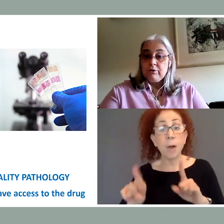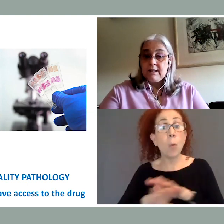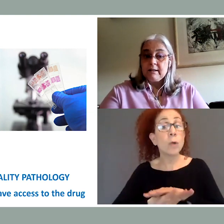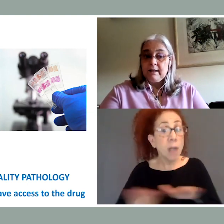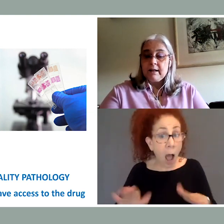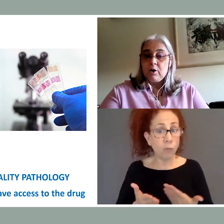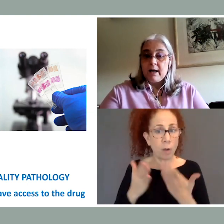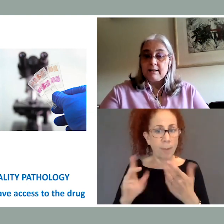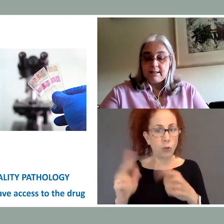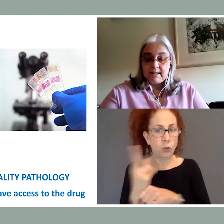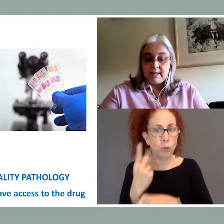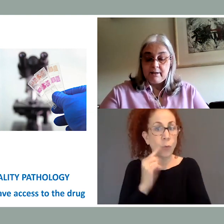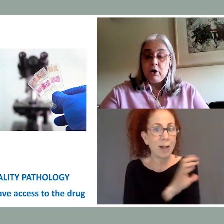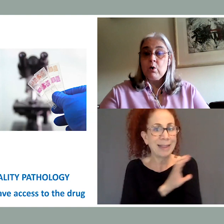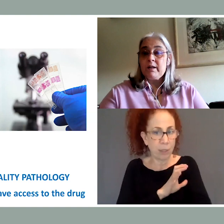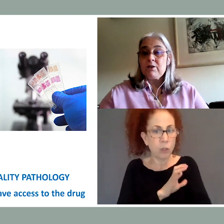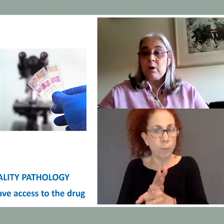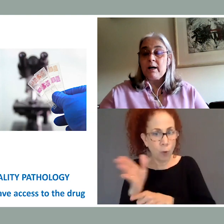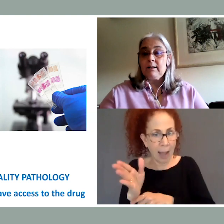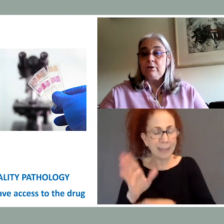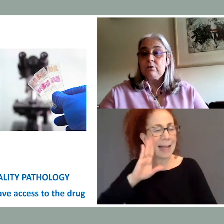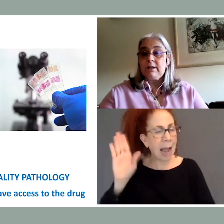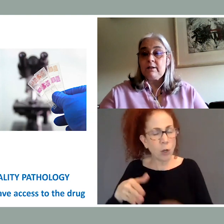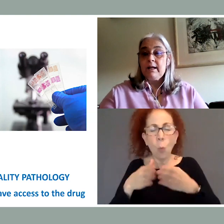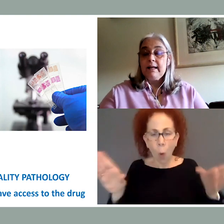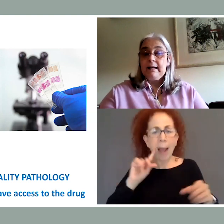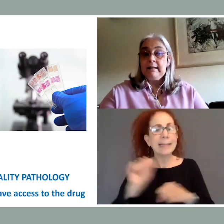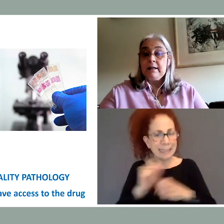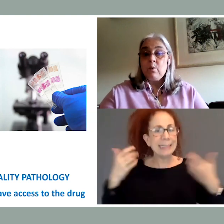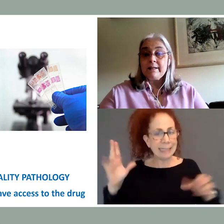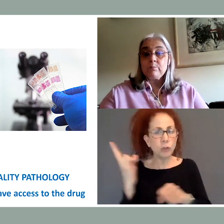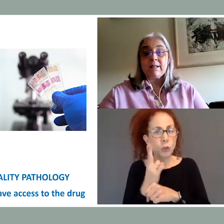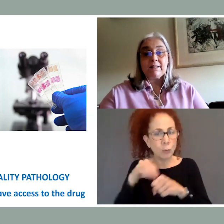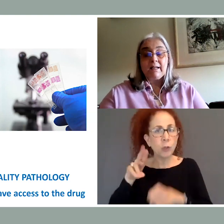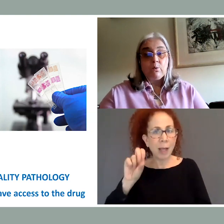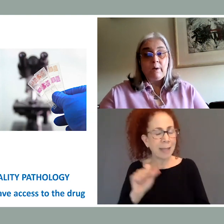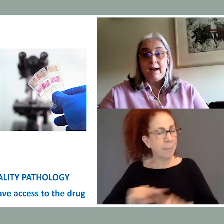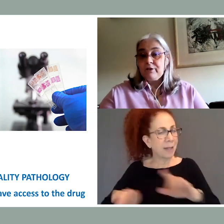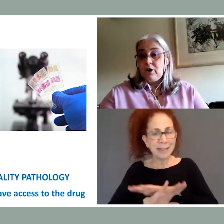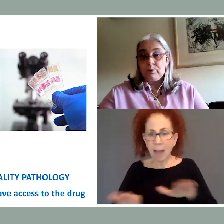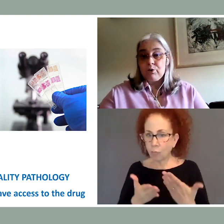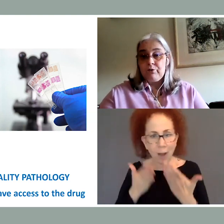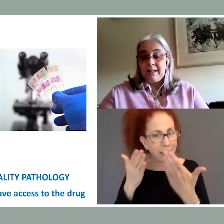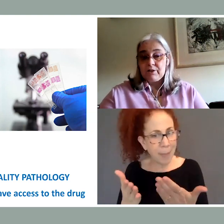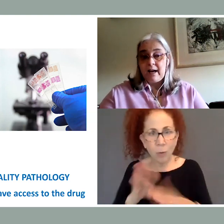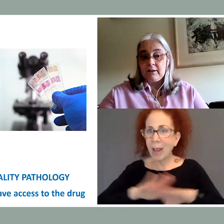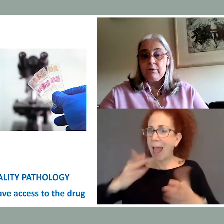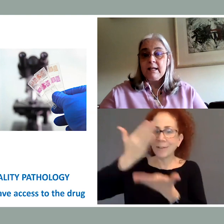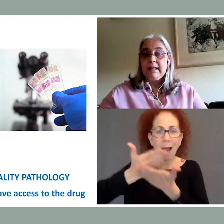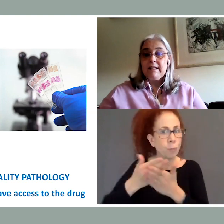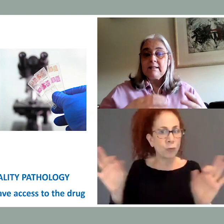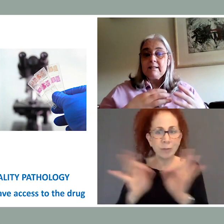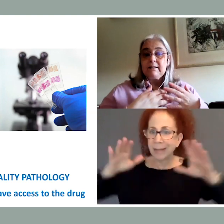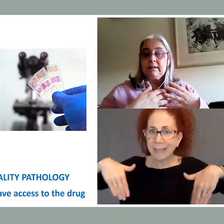for use in clinical practice, and I know it is widely used in the US, but we have not proven its